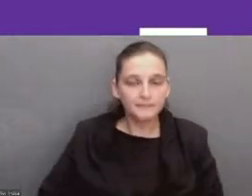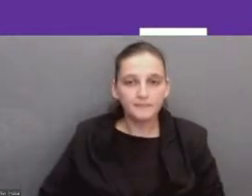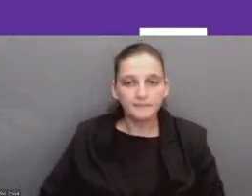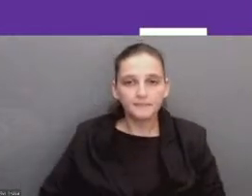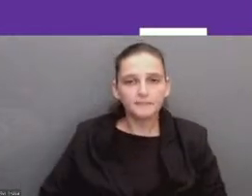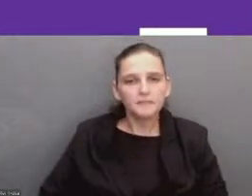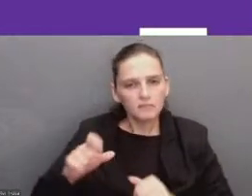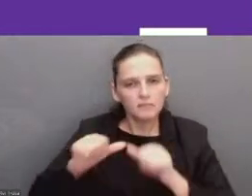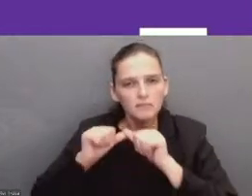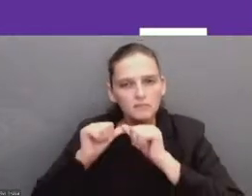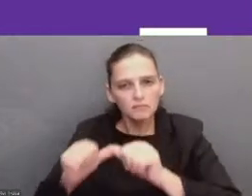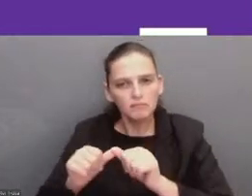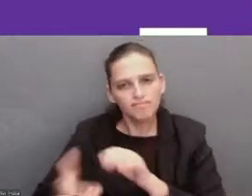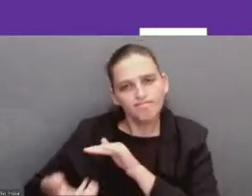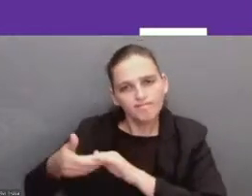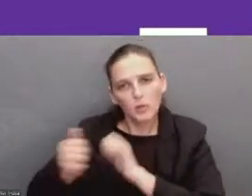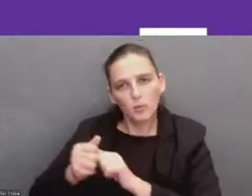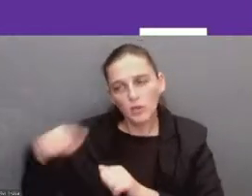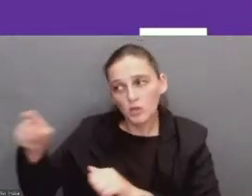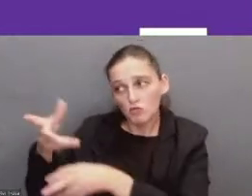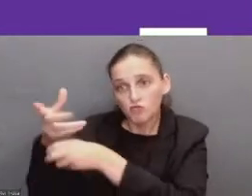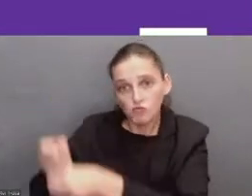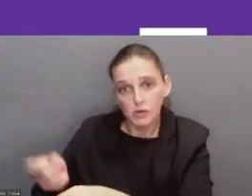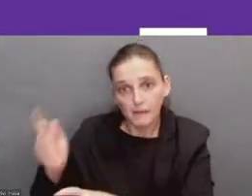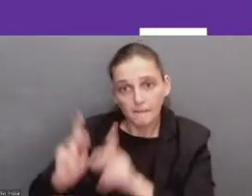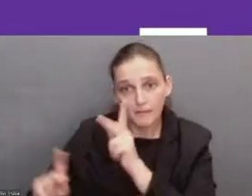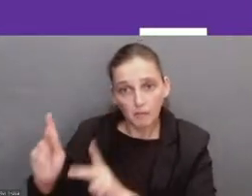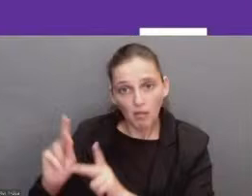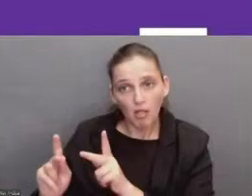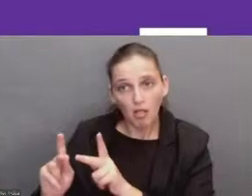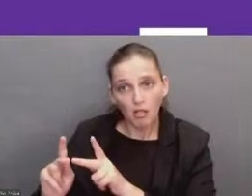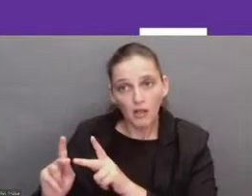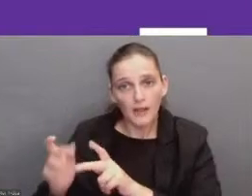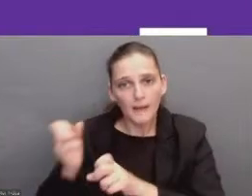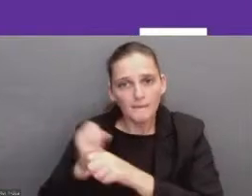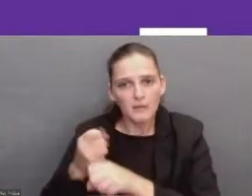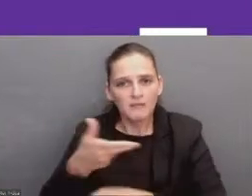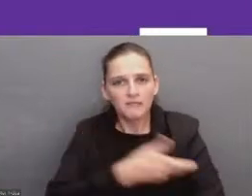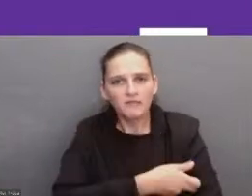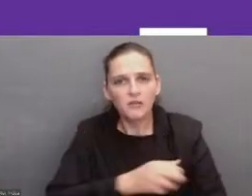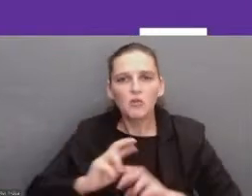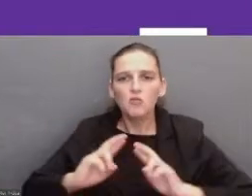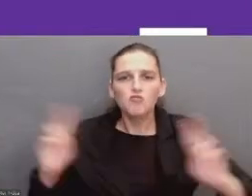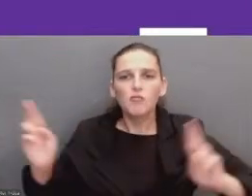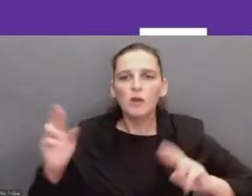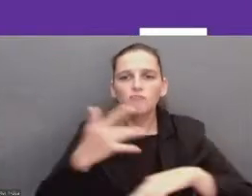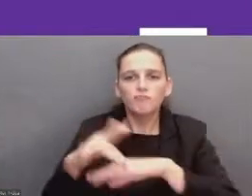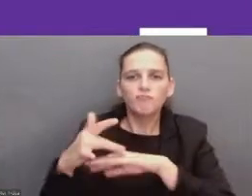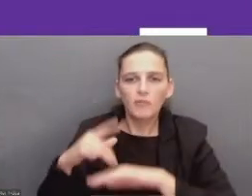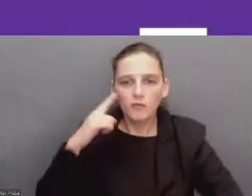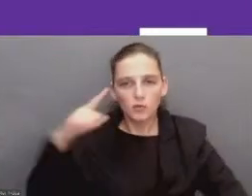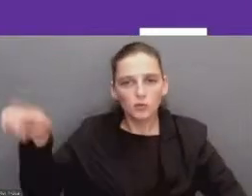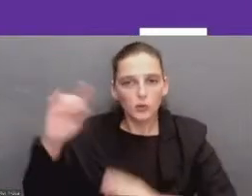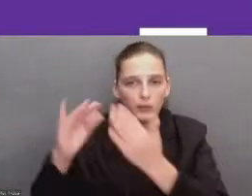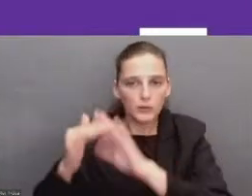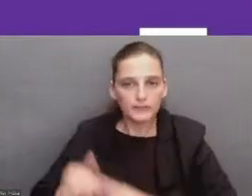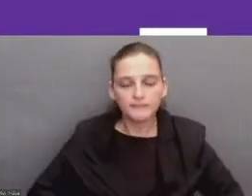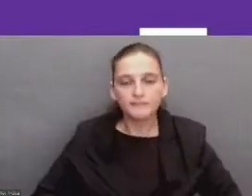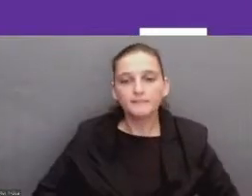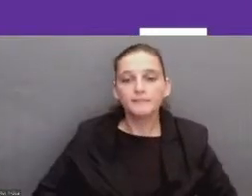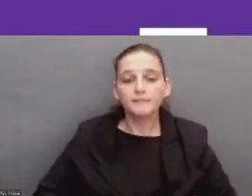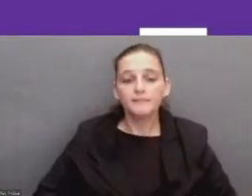with trusted individuals and make the vaccine readily available in the community. Second, use